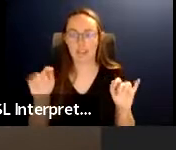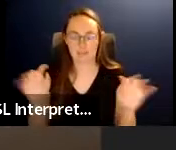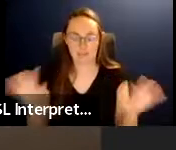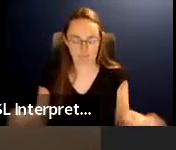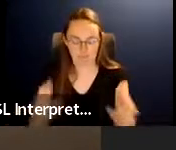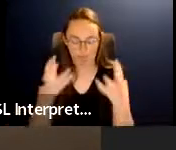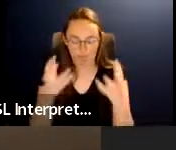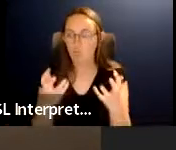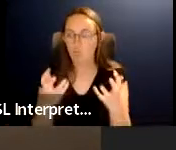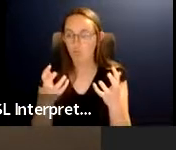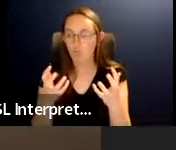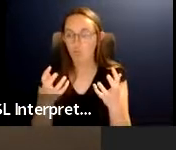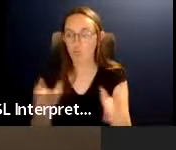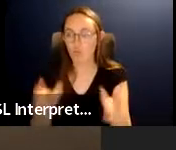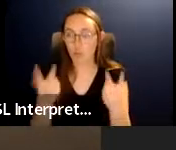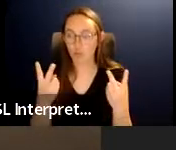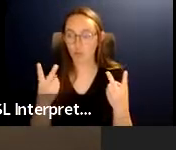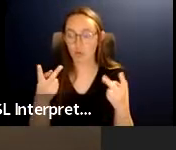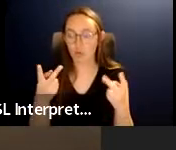there.